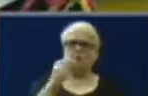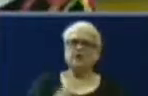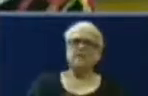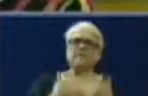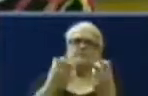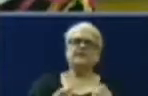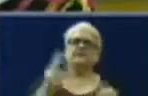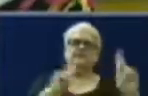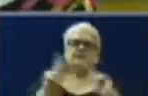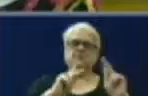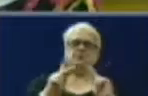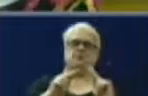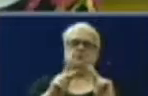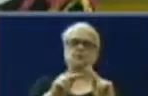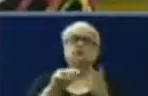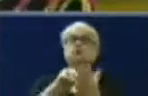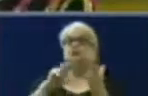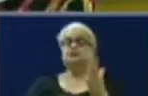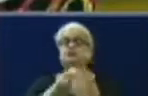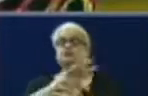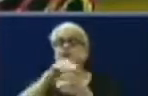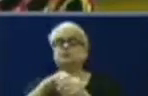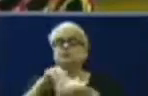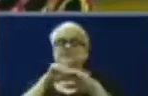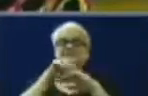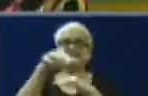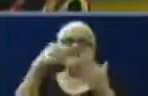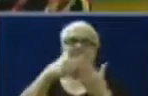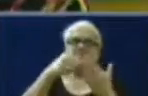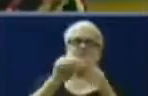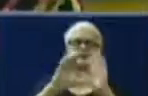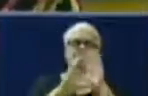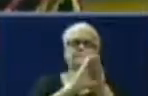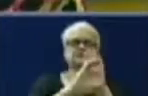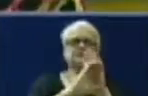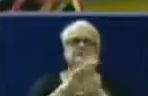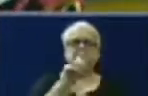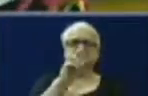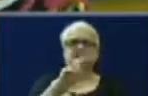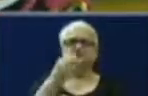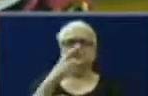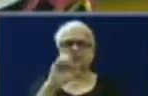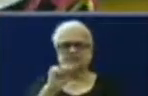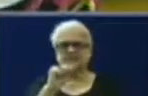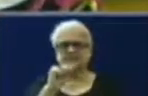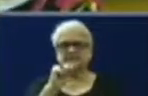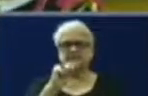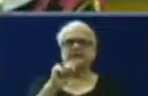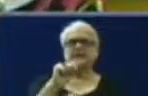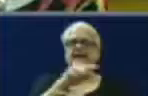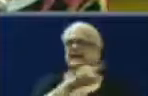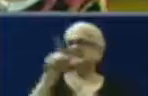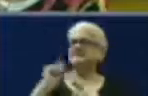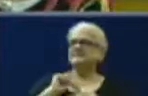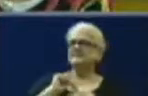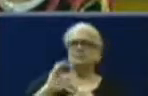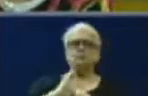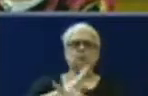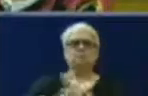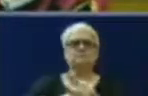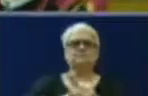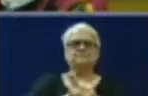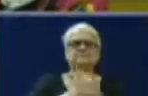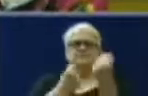many people, students included, who have sent letters and pictures to Dr. Hargens and Mrs. Horn supporting Stephen R. Tyree